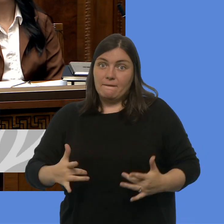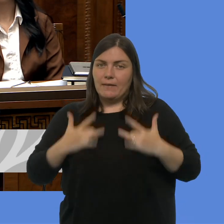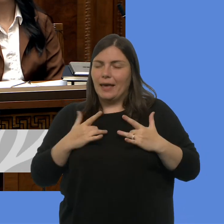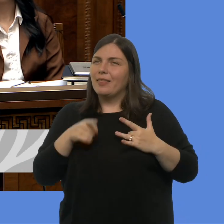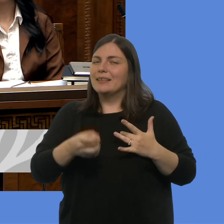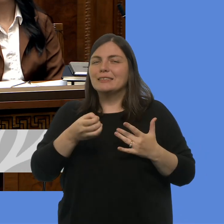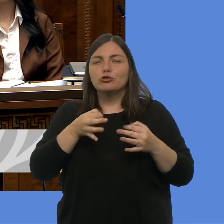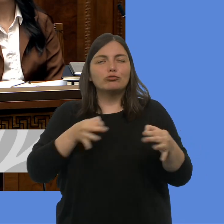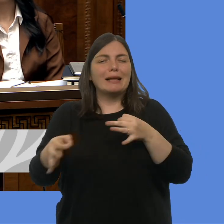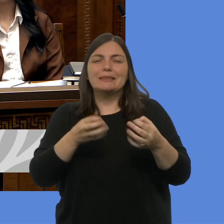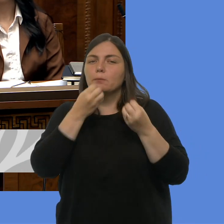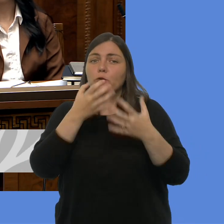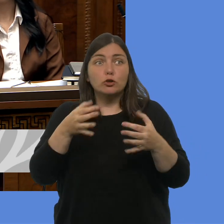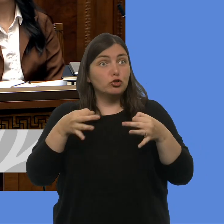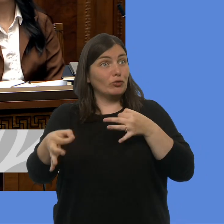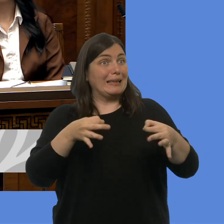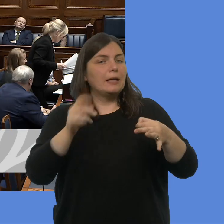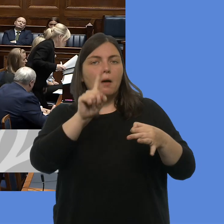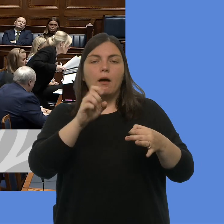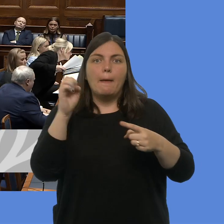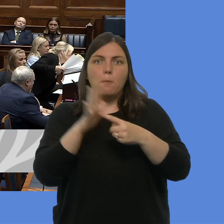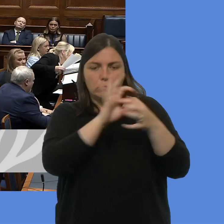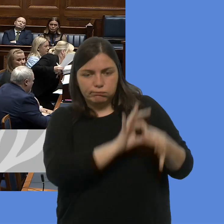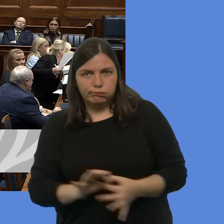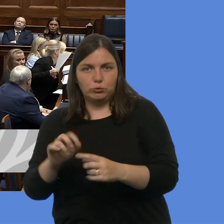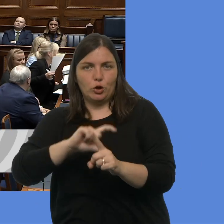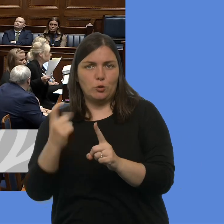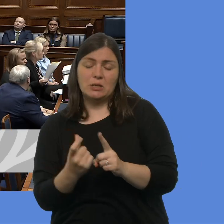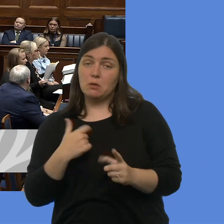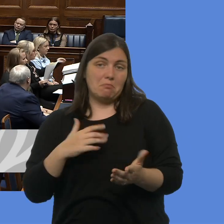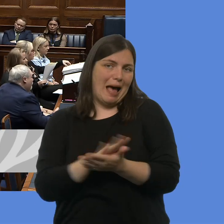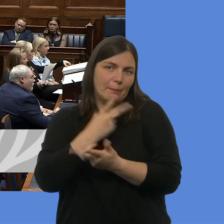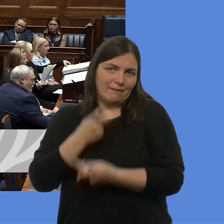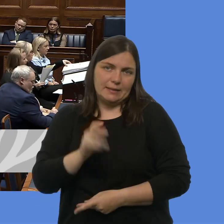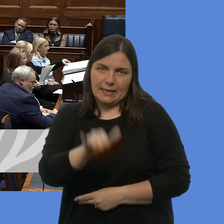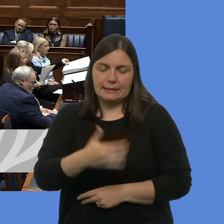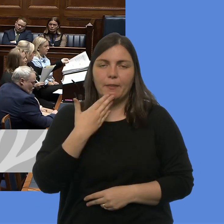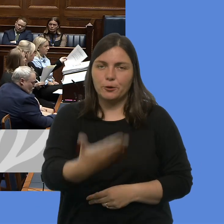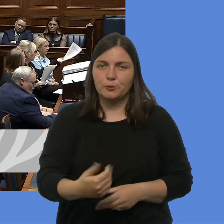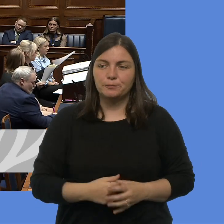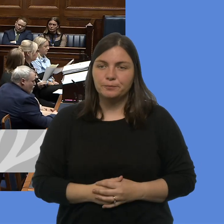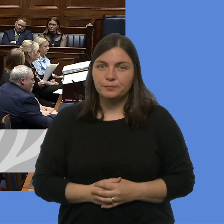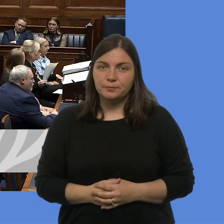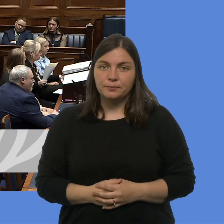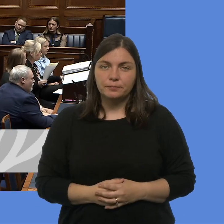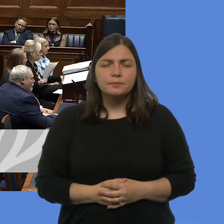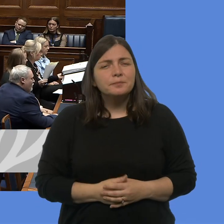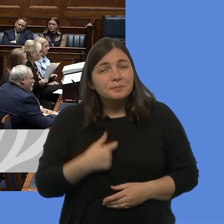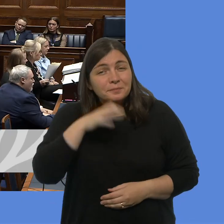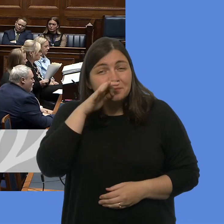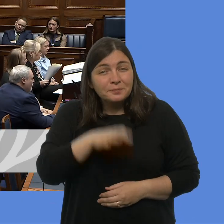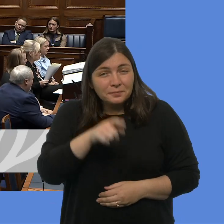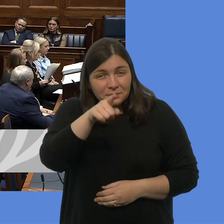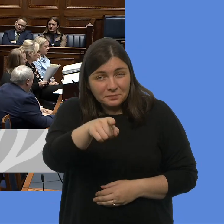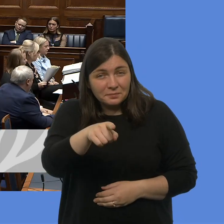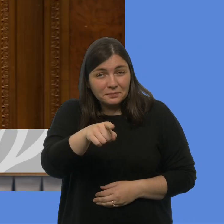down into community level. So yes, I will take up that invitation. Deirdre Hargey. Minister, would you be able to provide us with an initial